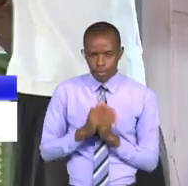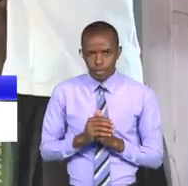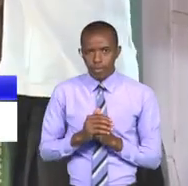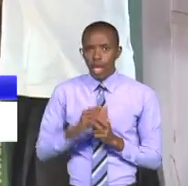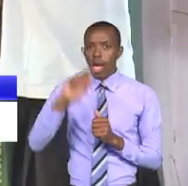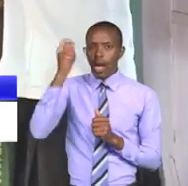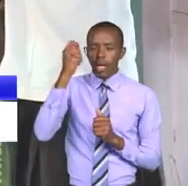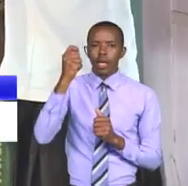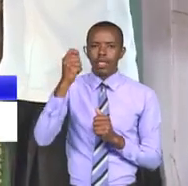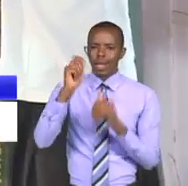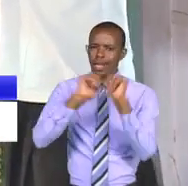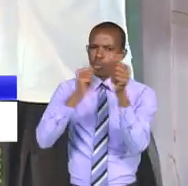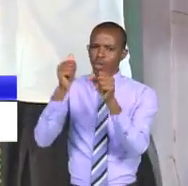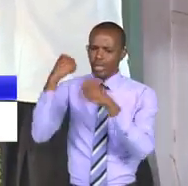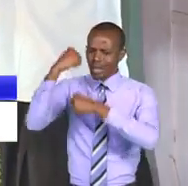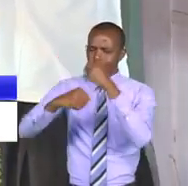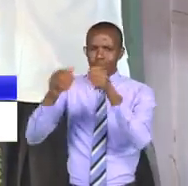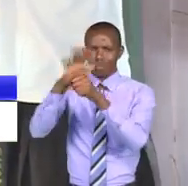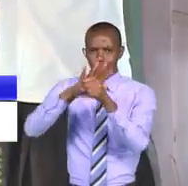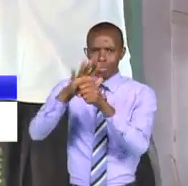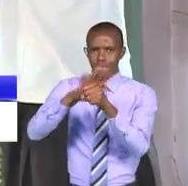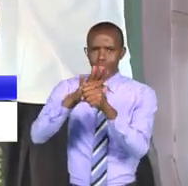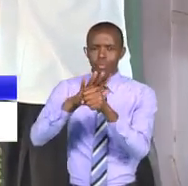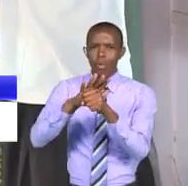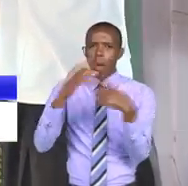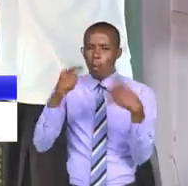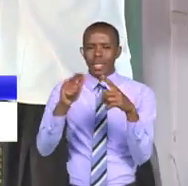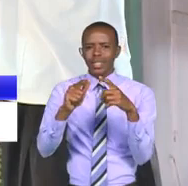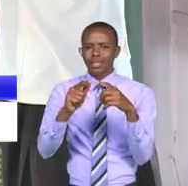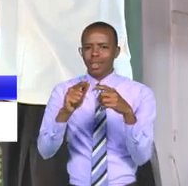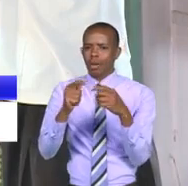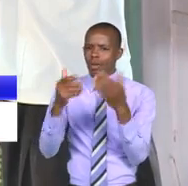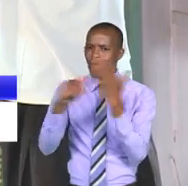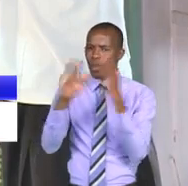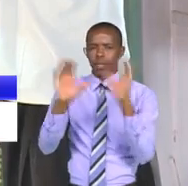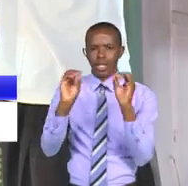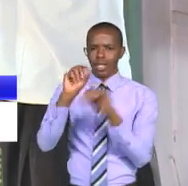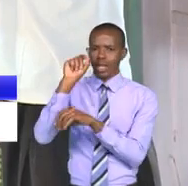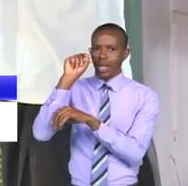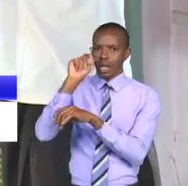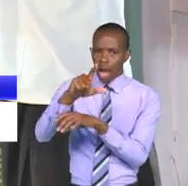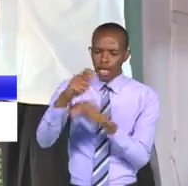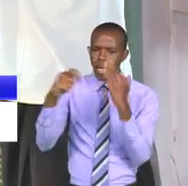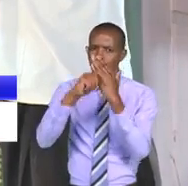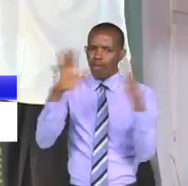Kenya is a hotbed of sporting activities, with most lacking in the background. Darts, although